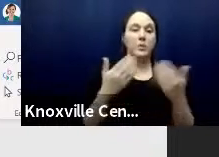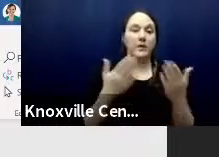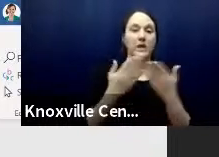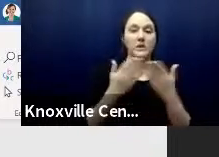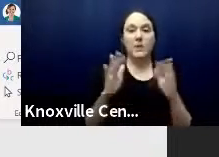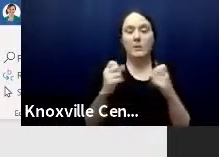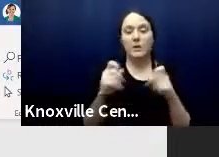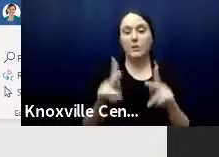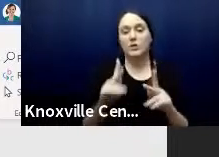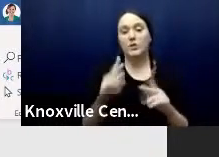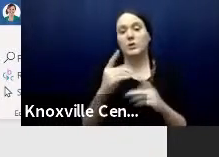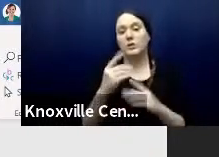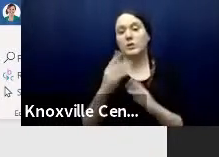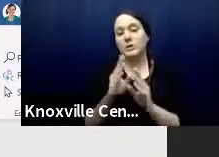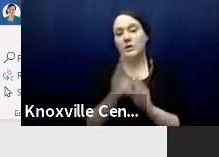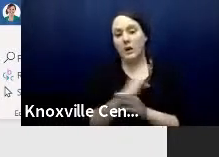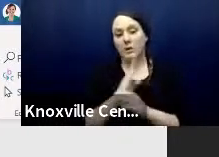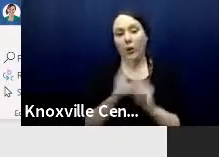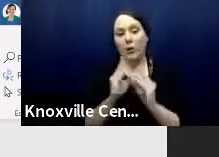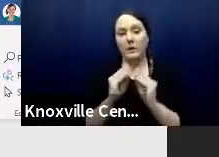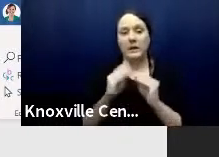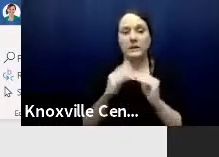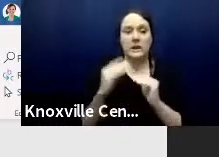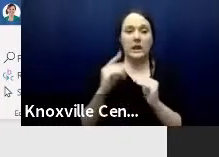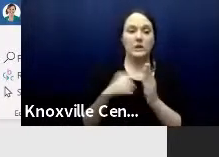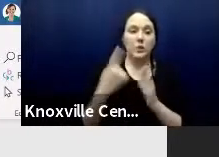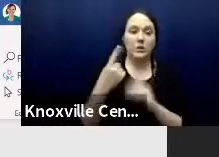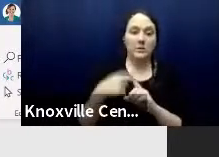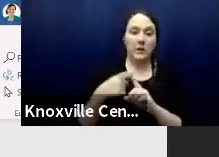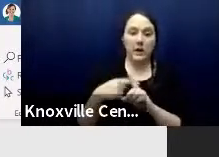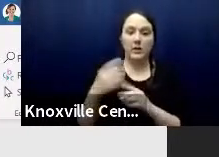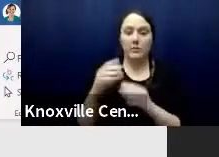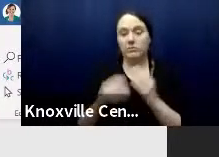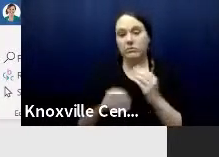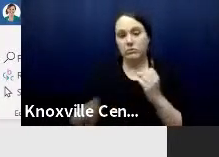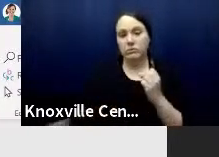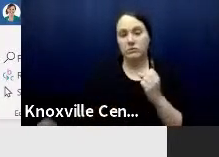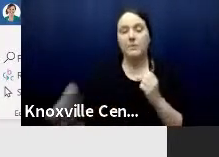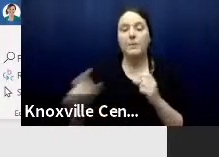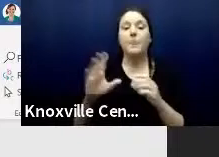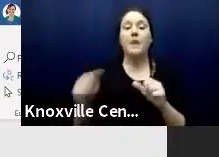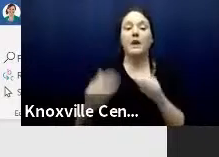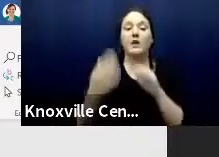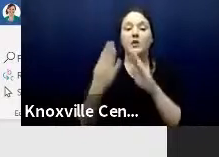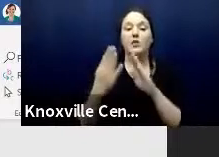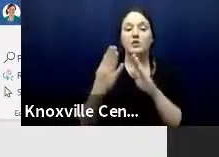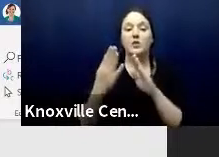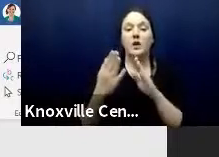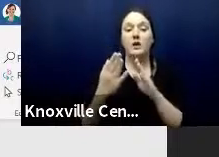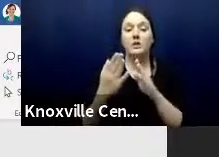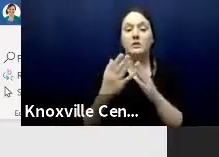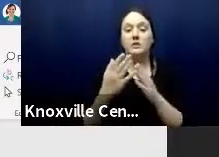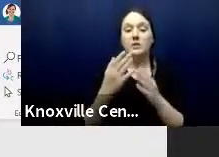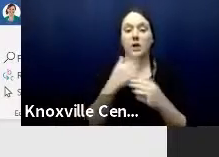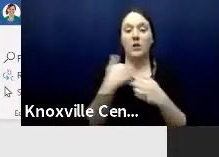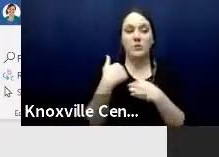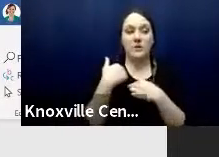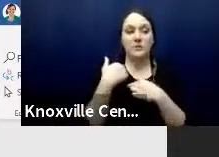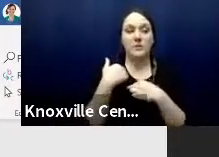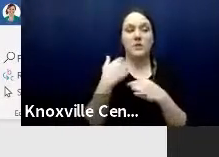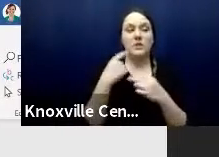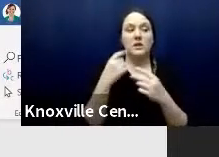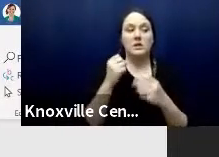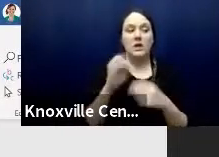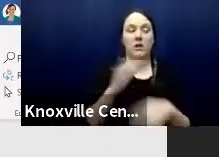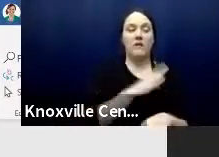board meetings at least once monthly, et cetera, to address matters relevant to the duties and responsibilities of the board, to the